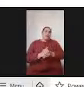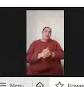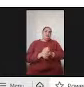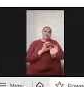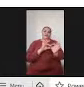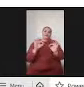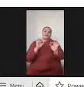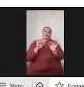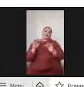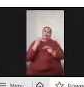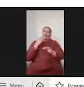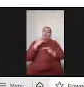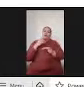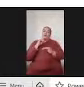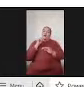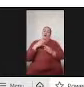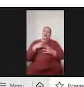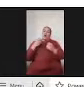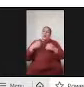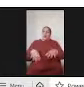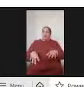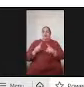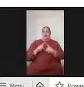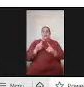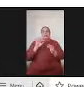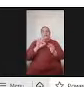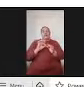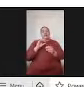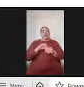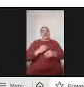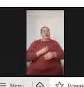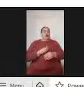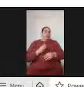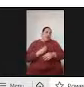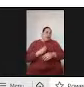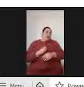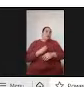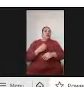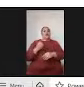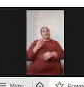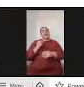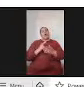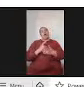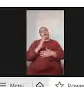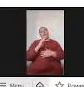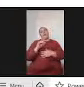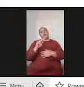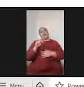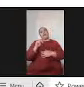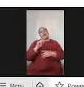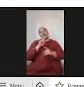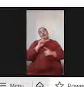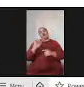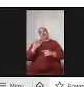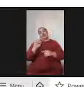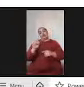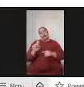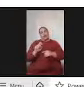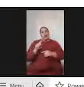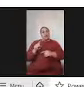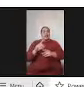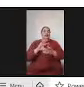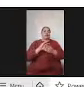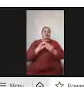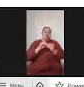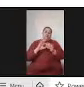citizens that we have lost, in particular the youth. So, Honourable Bosman, to answer your question, it forms part of